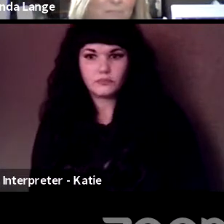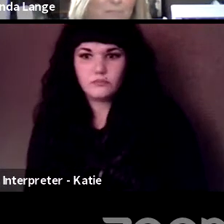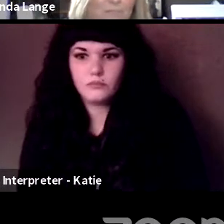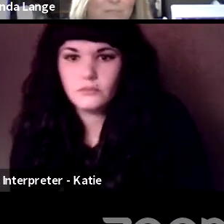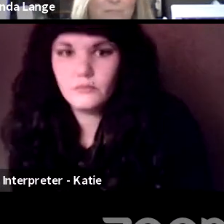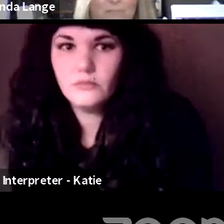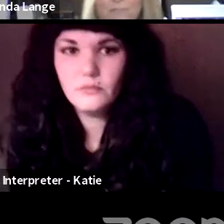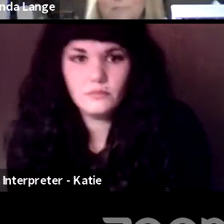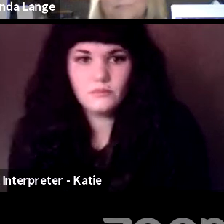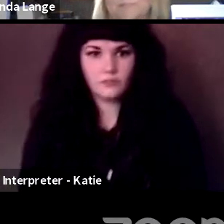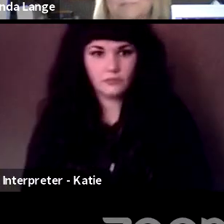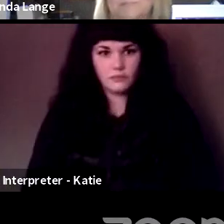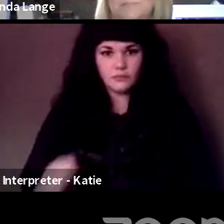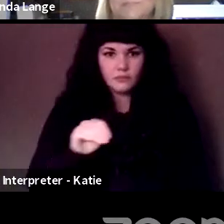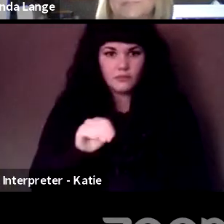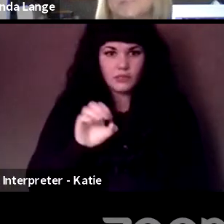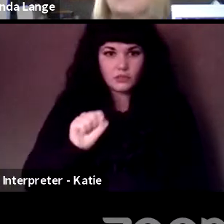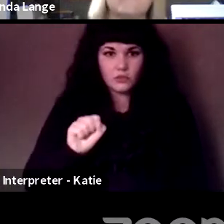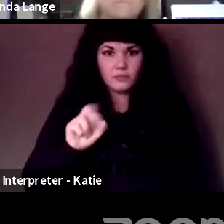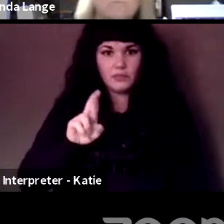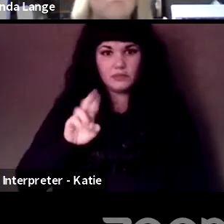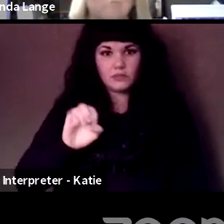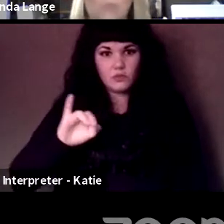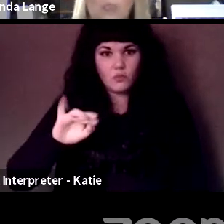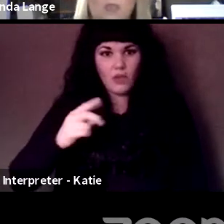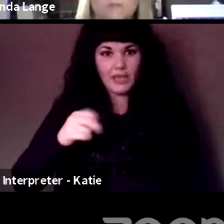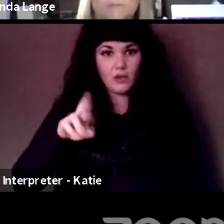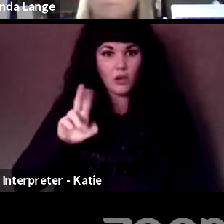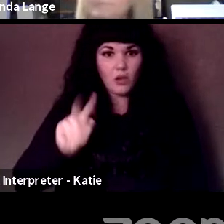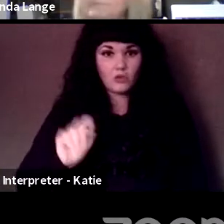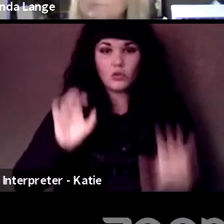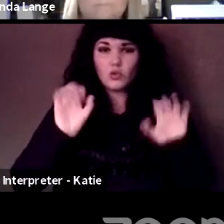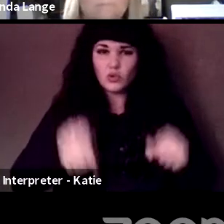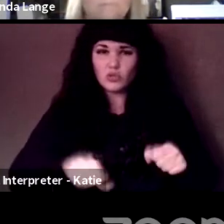Ms. Reinhardt, do you mind a roll call vote for this vote, please?